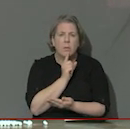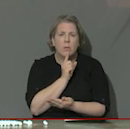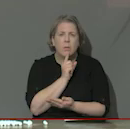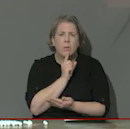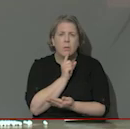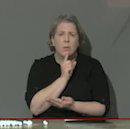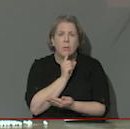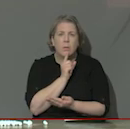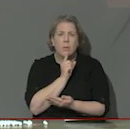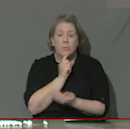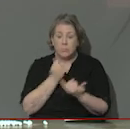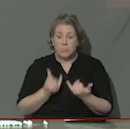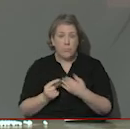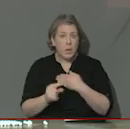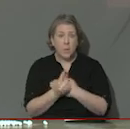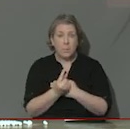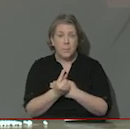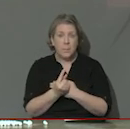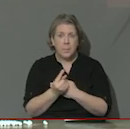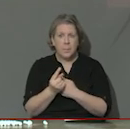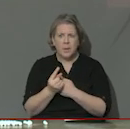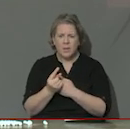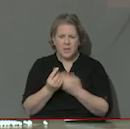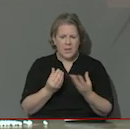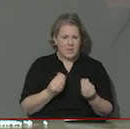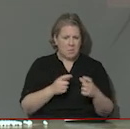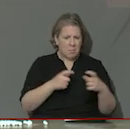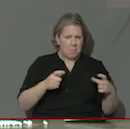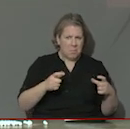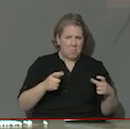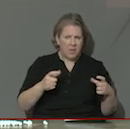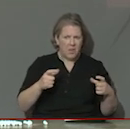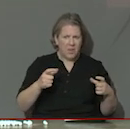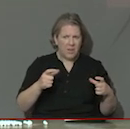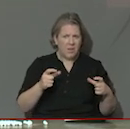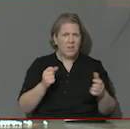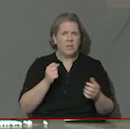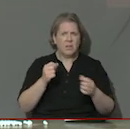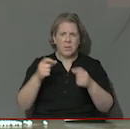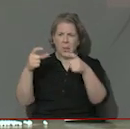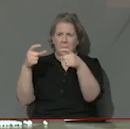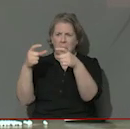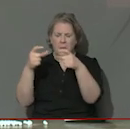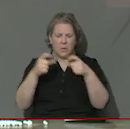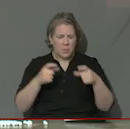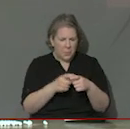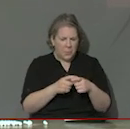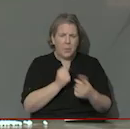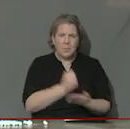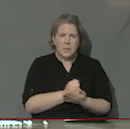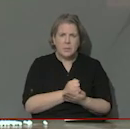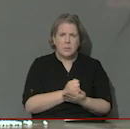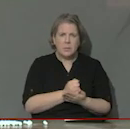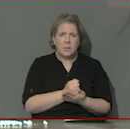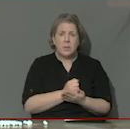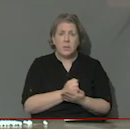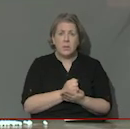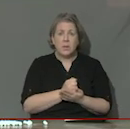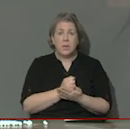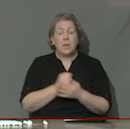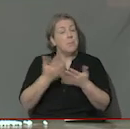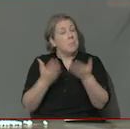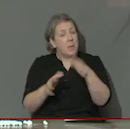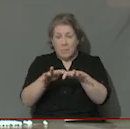So what happens now? Now this figure is bigger than this one, and it's supposed to be smaller. If that happens in the